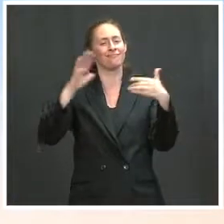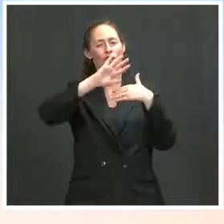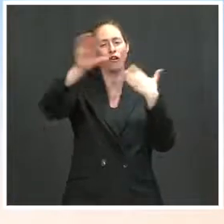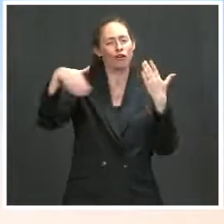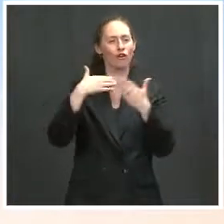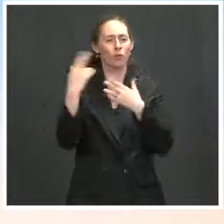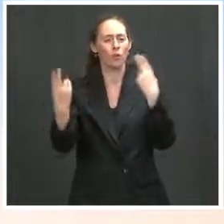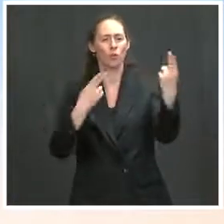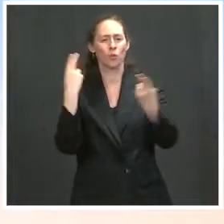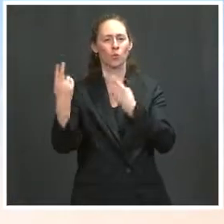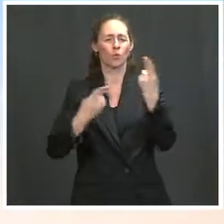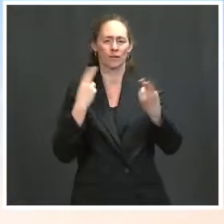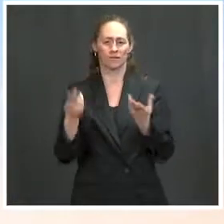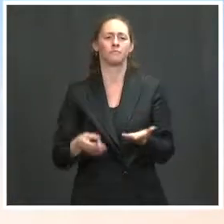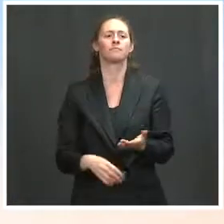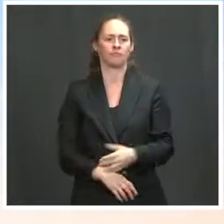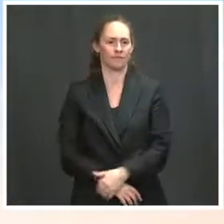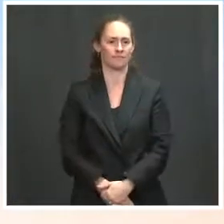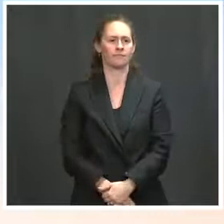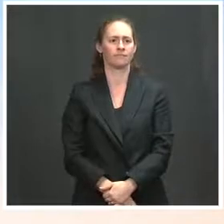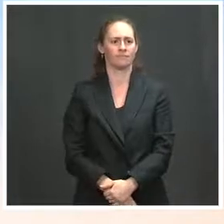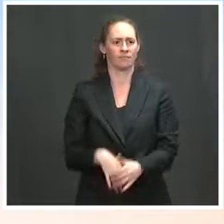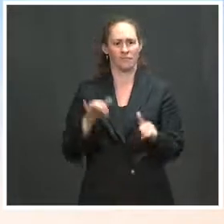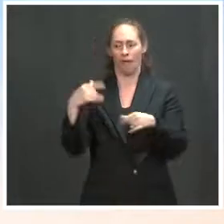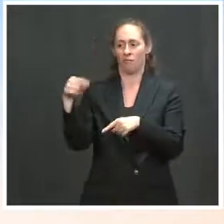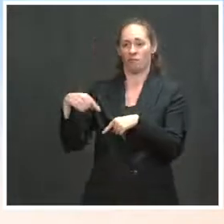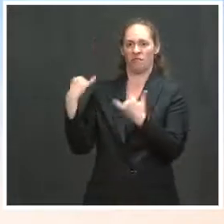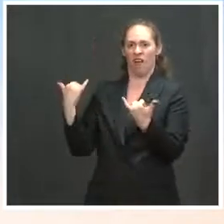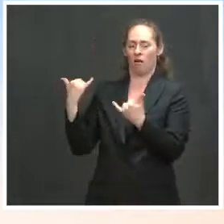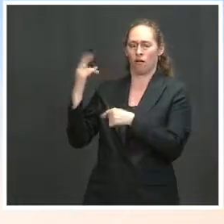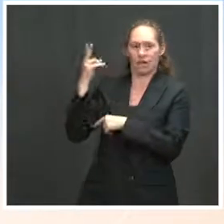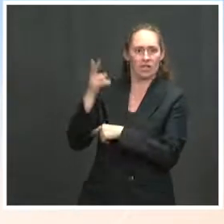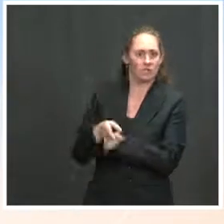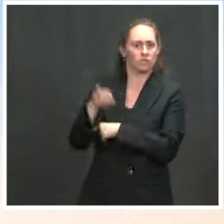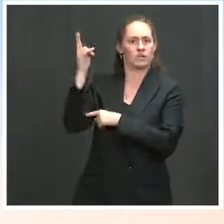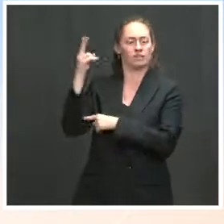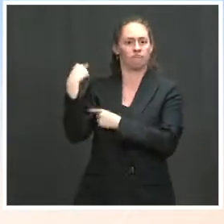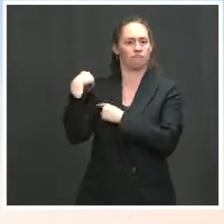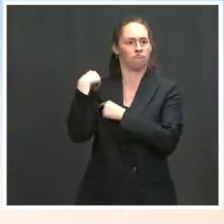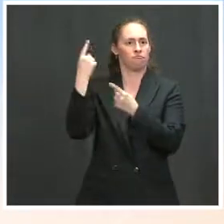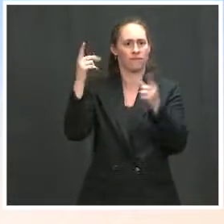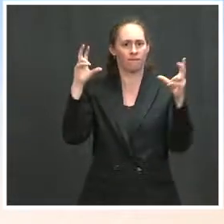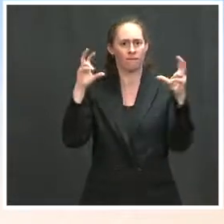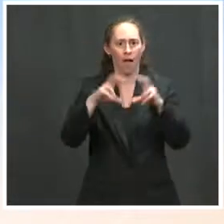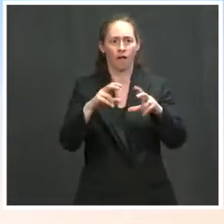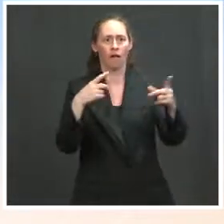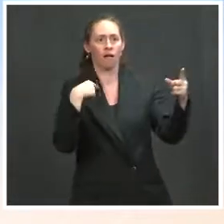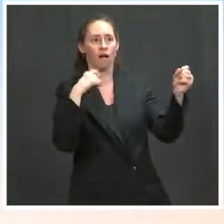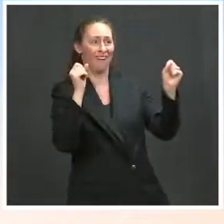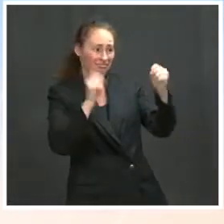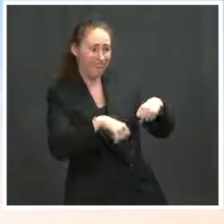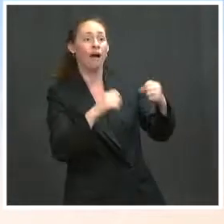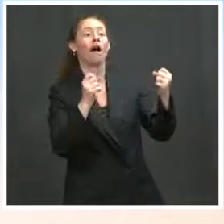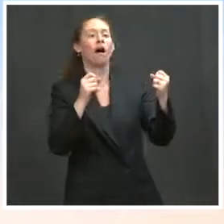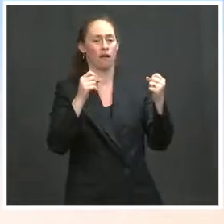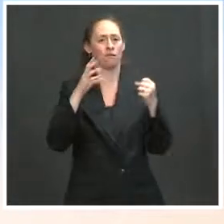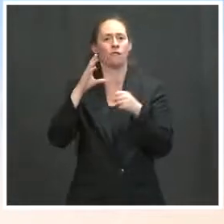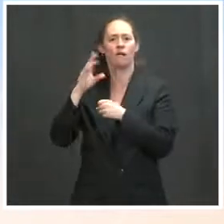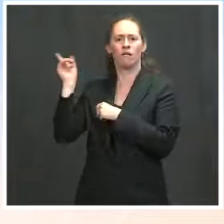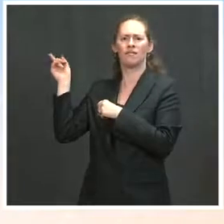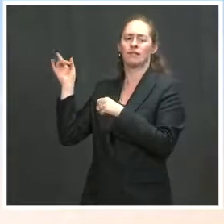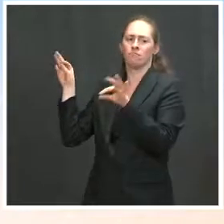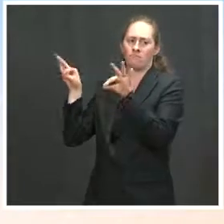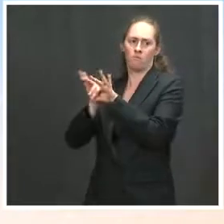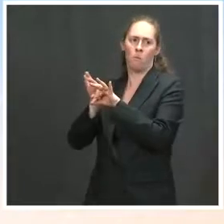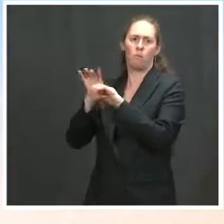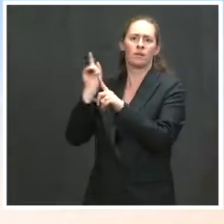generation. So this is something that he believes, more importantly, that should have bipartisan support, and that's what